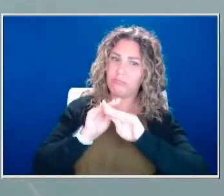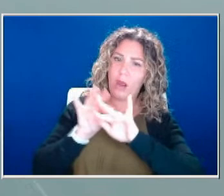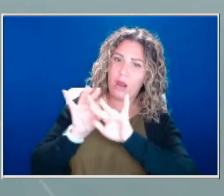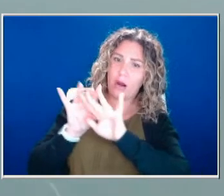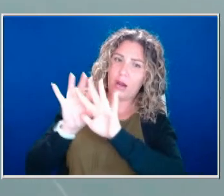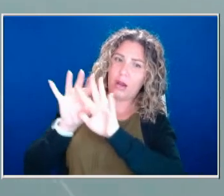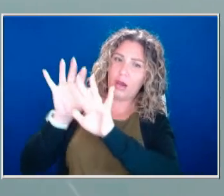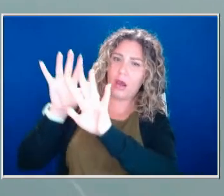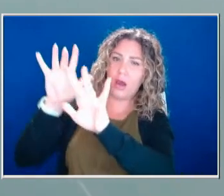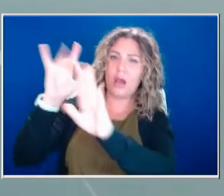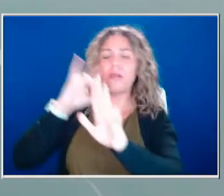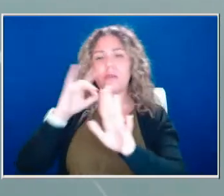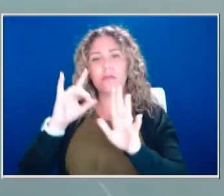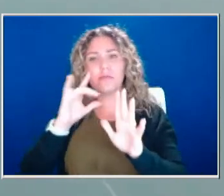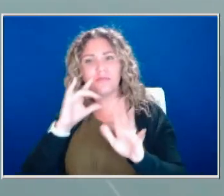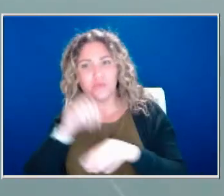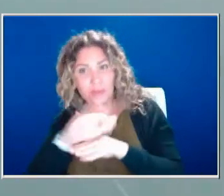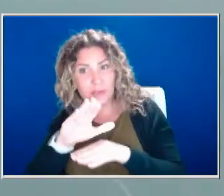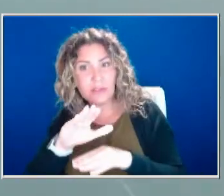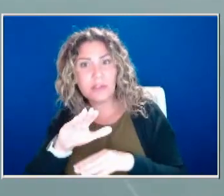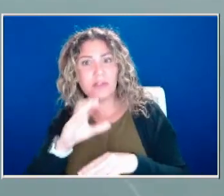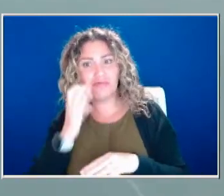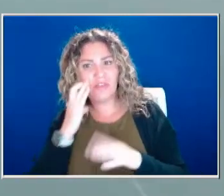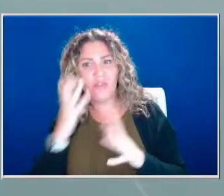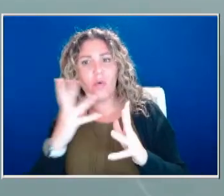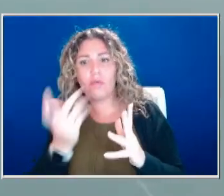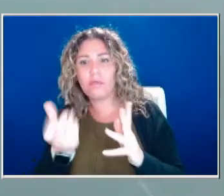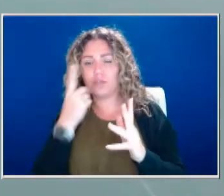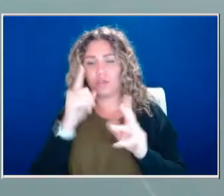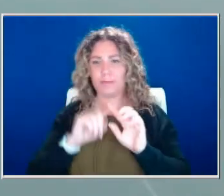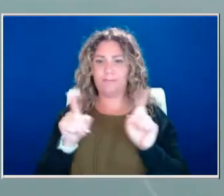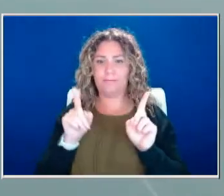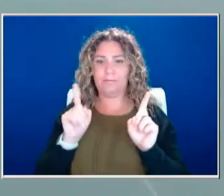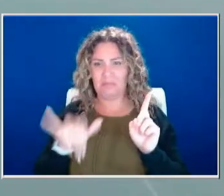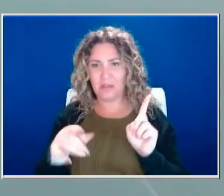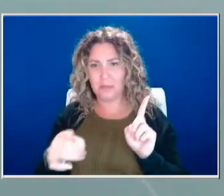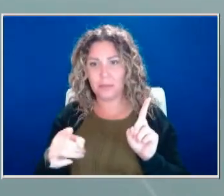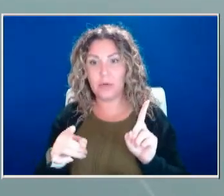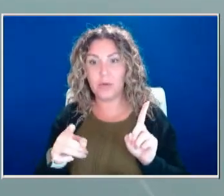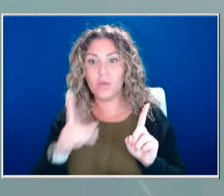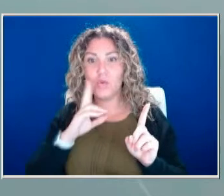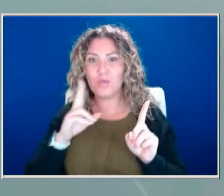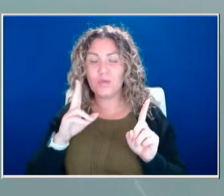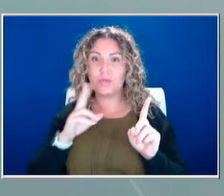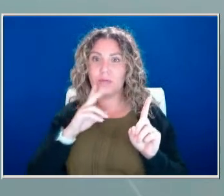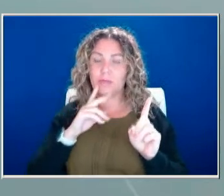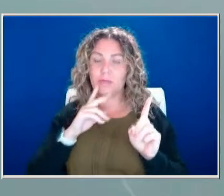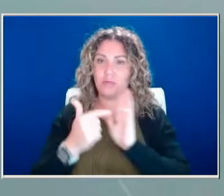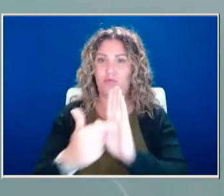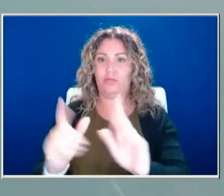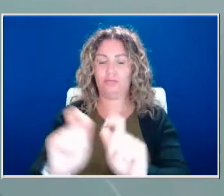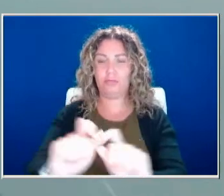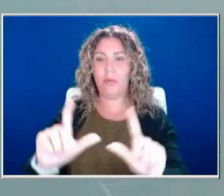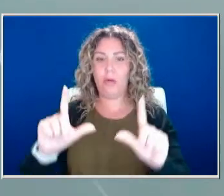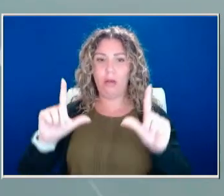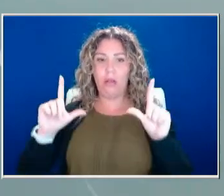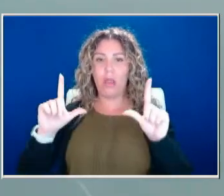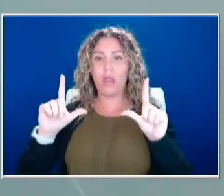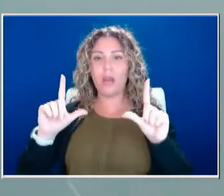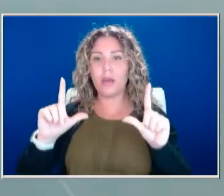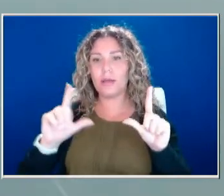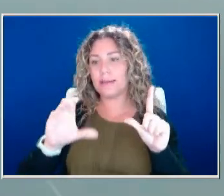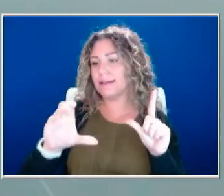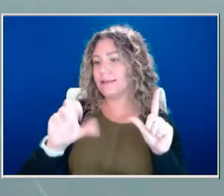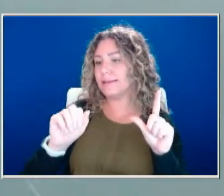cell phone. Tell us what we're seeing there so people understand the difference. Yeah, so these are those high definition pictures we're getting called a cerebral